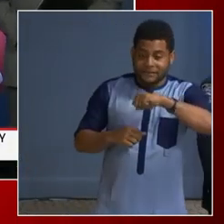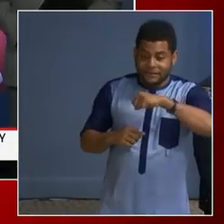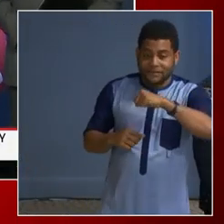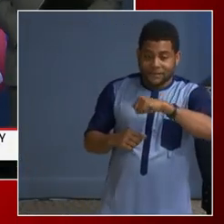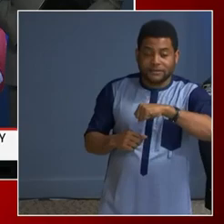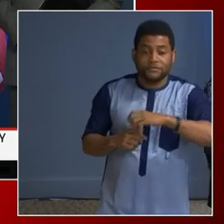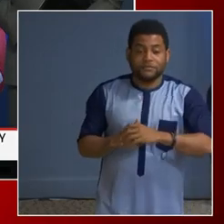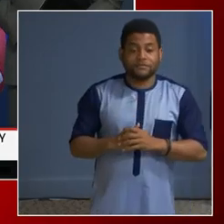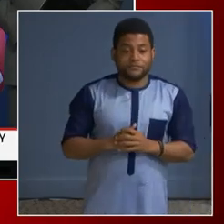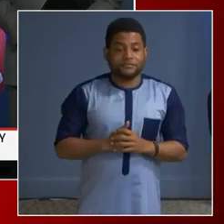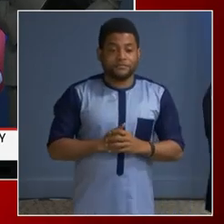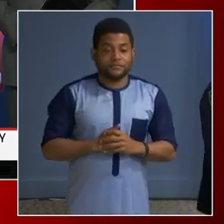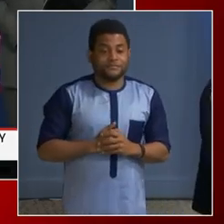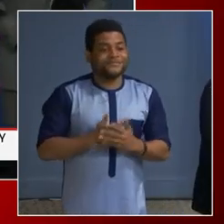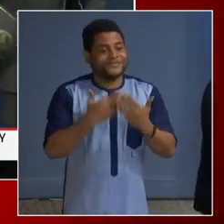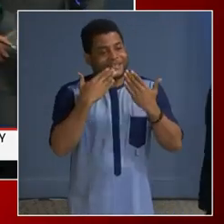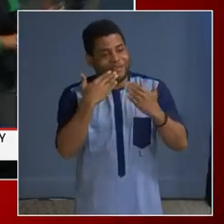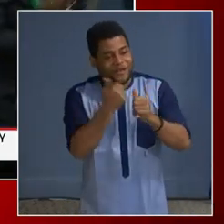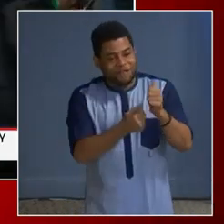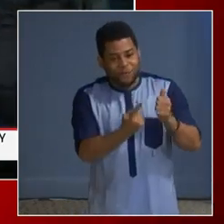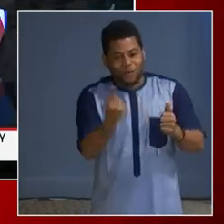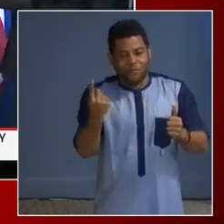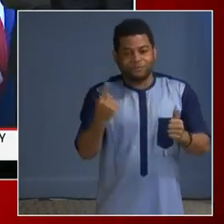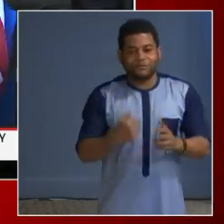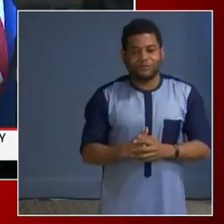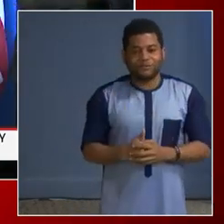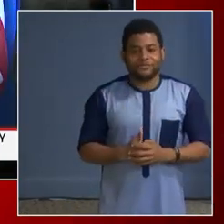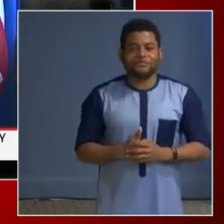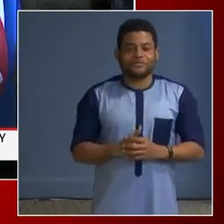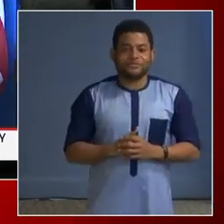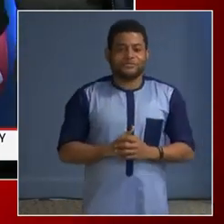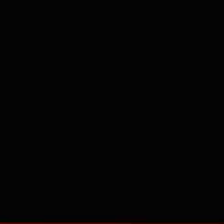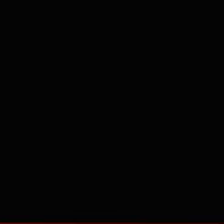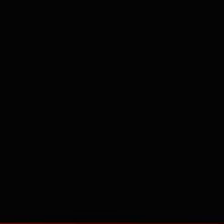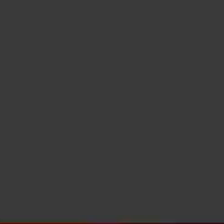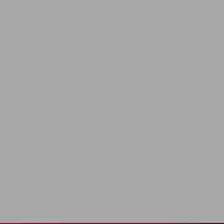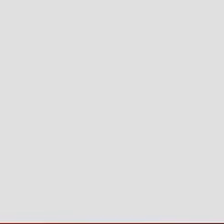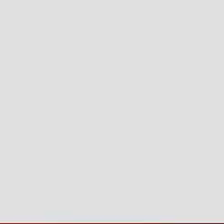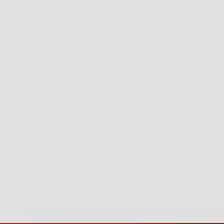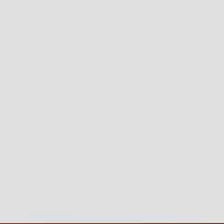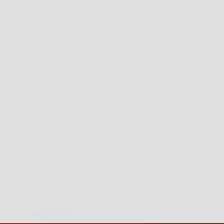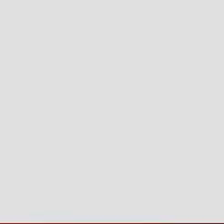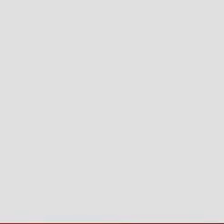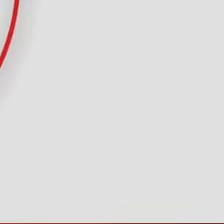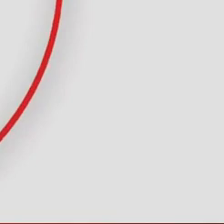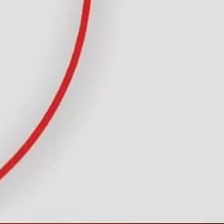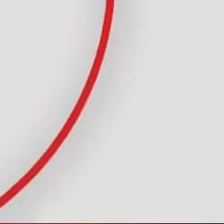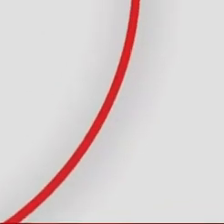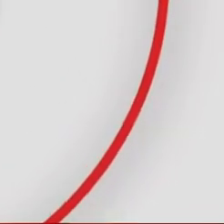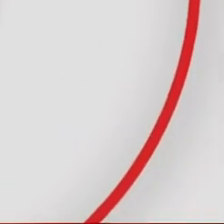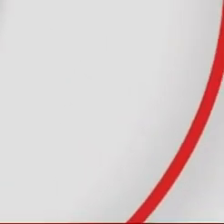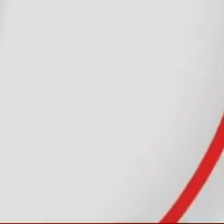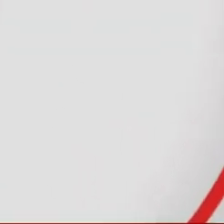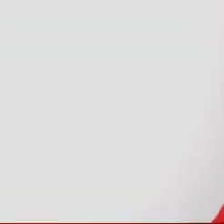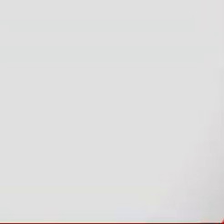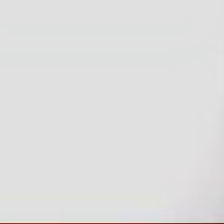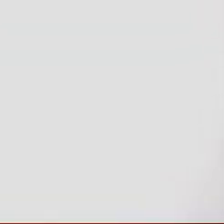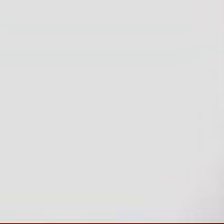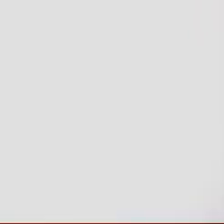Thank you, everybody. I'm going to ask Bryce to please hold.